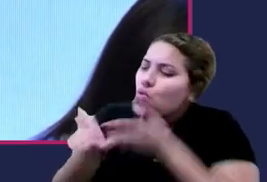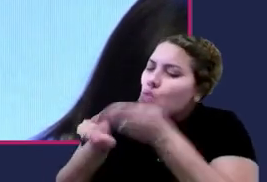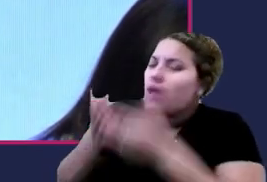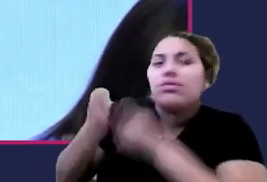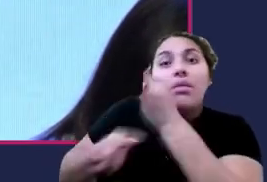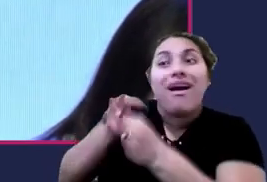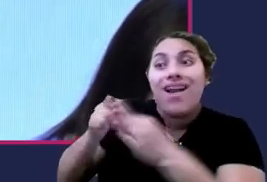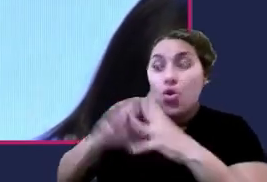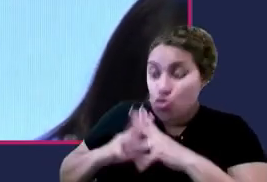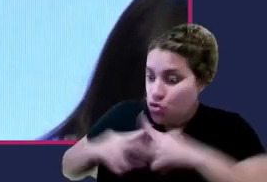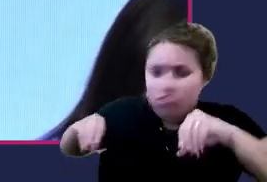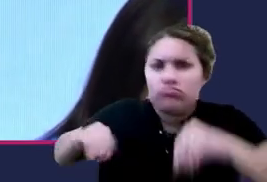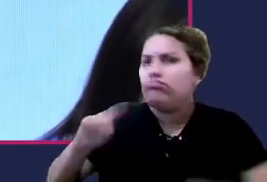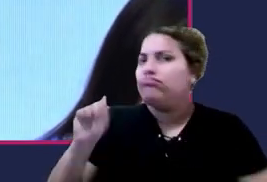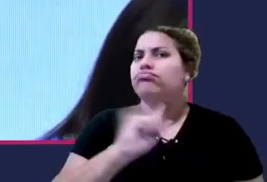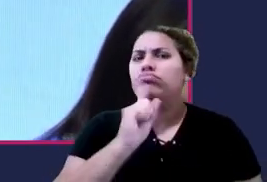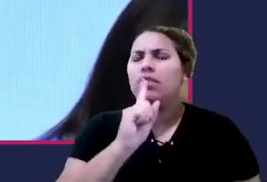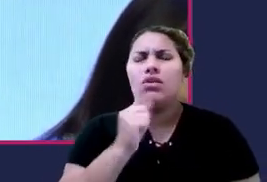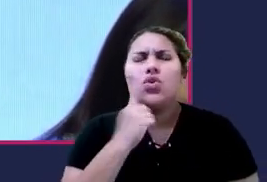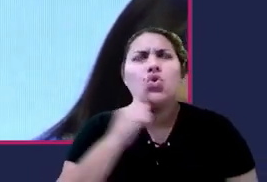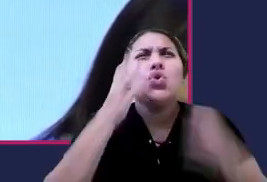it has no cure, but at least